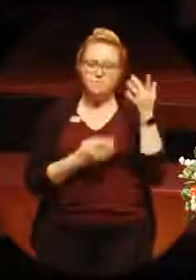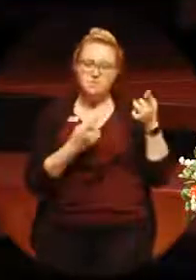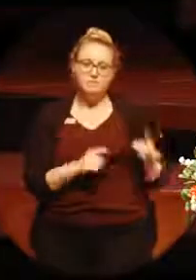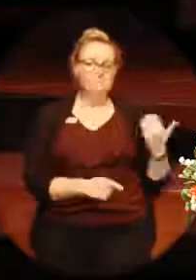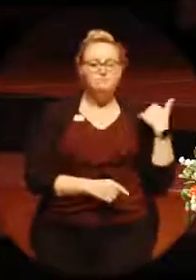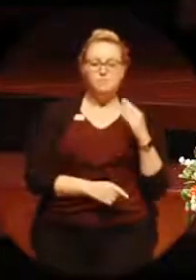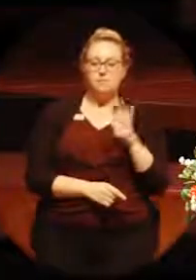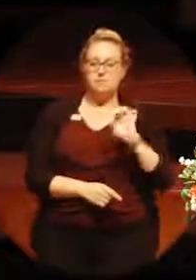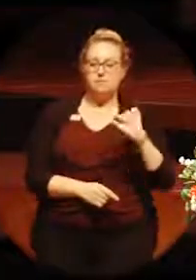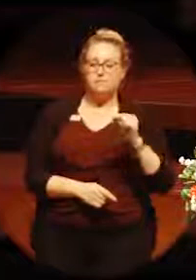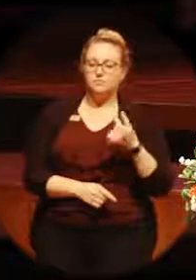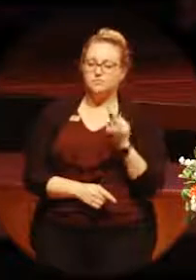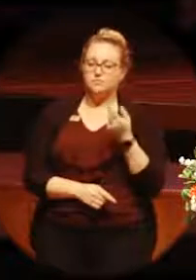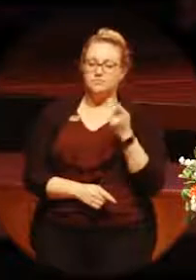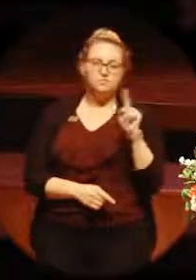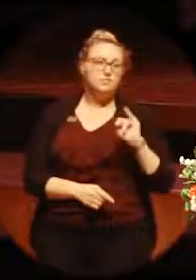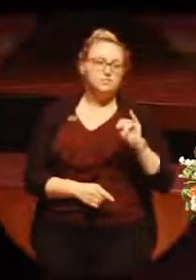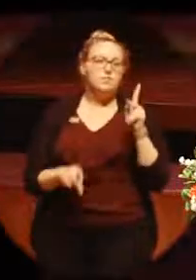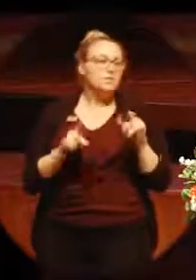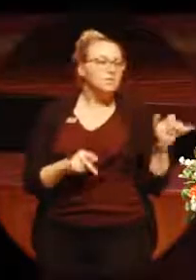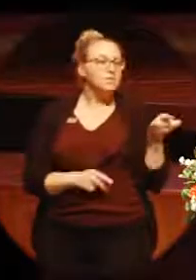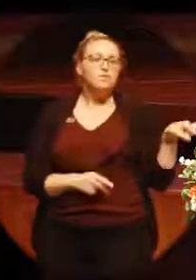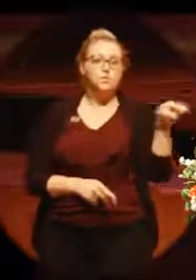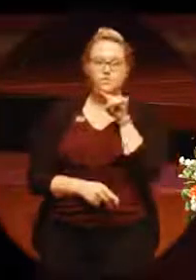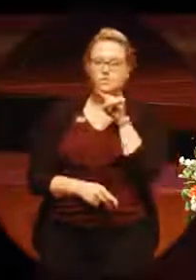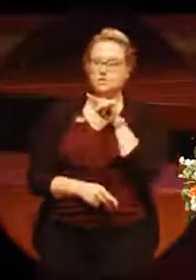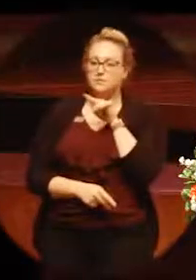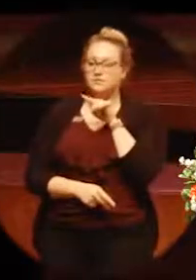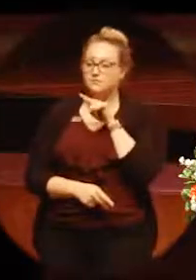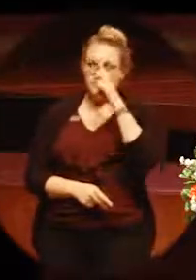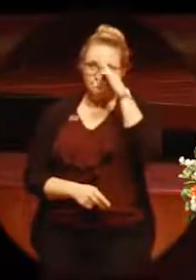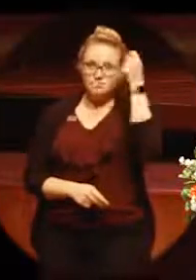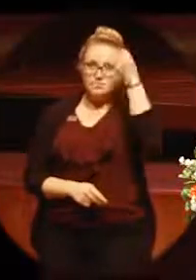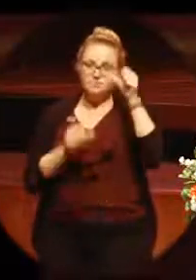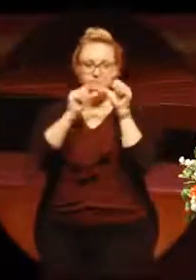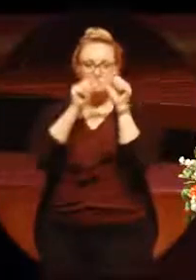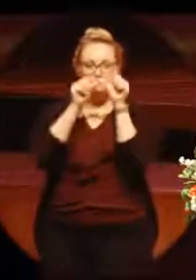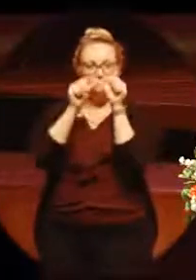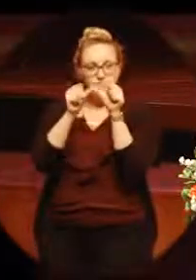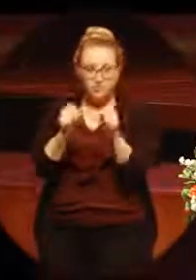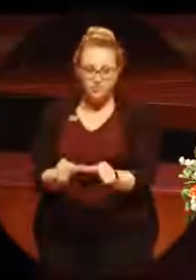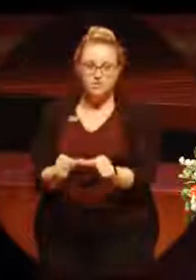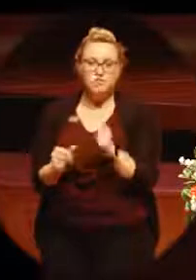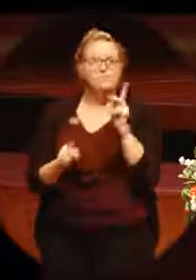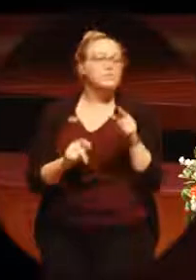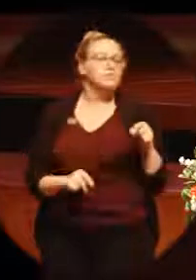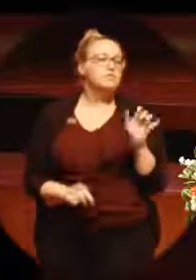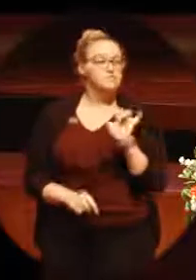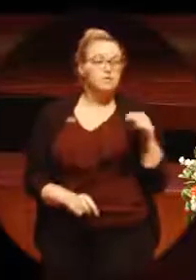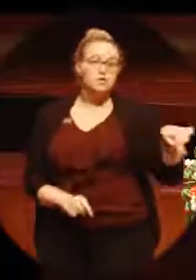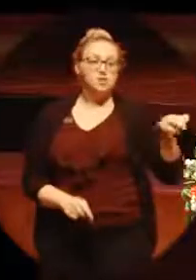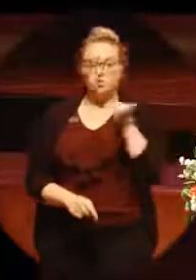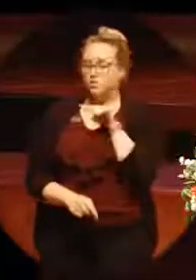what happened in Benghazi, but it's people like you that have kept the memory alive. It's people like you that have kept